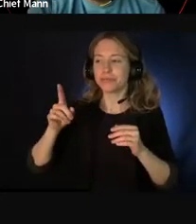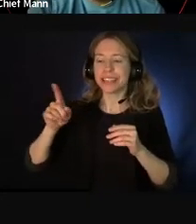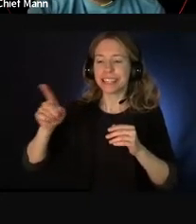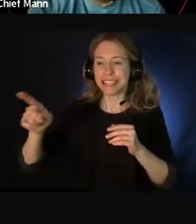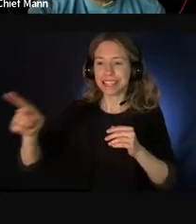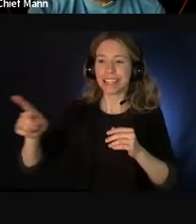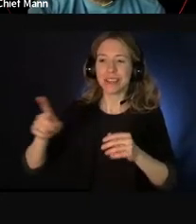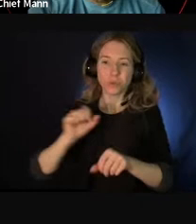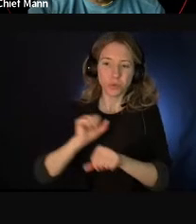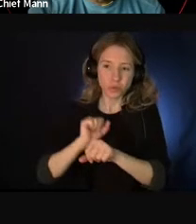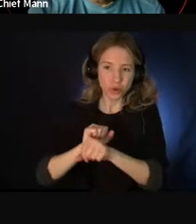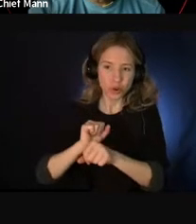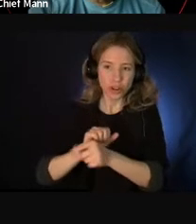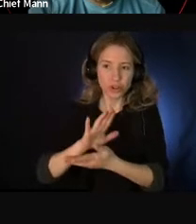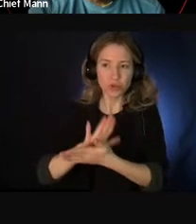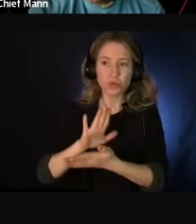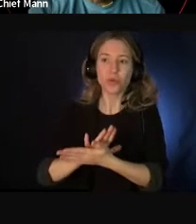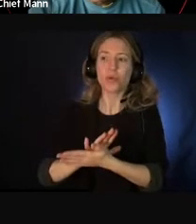Indigenous people